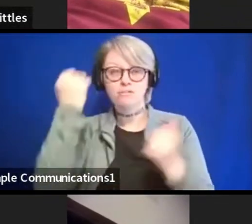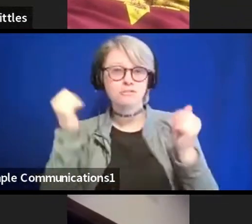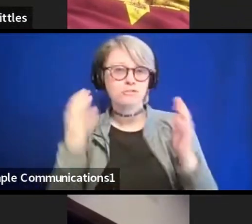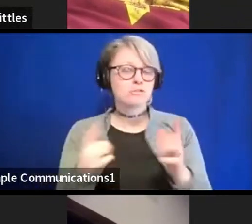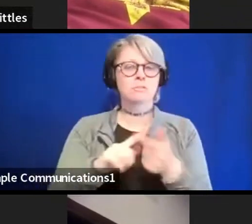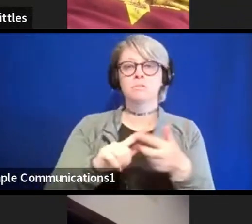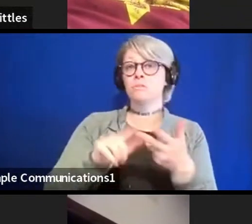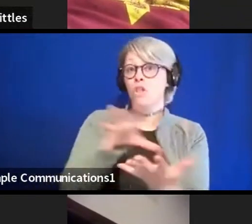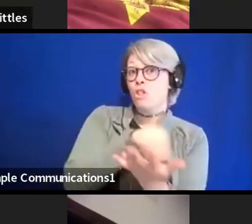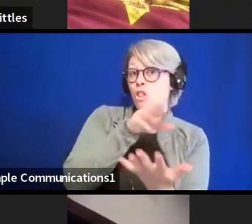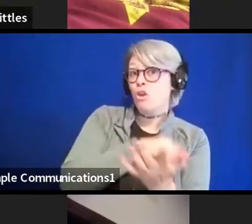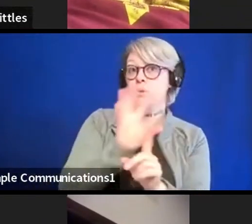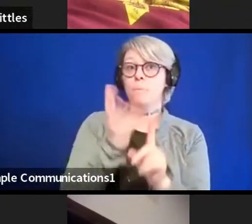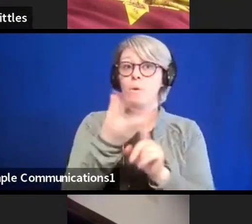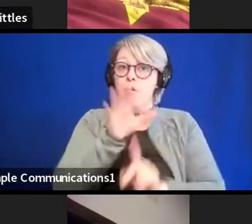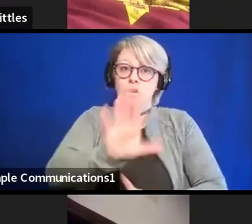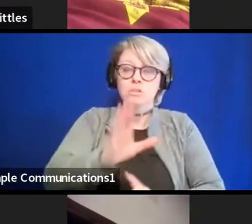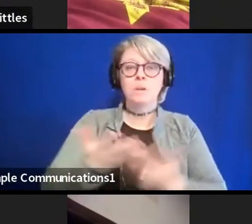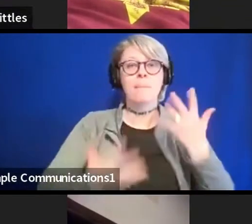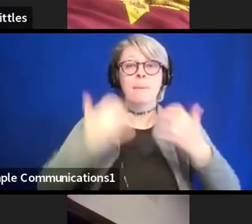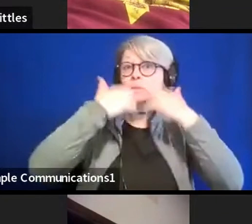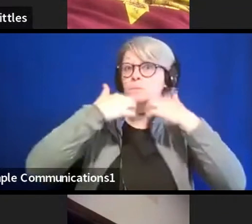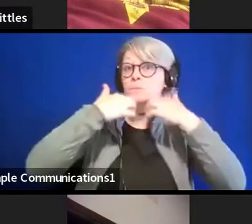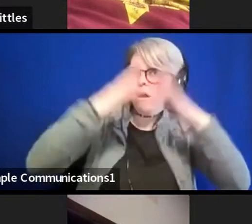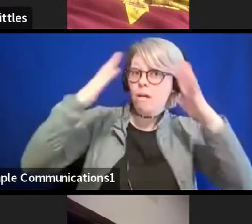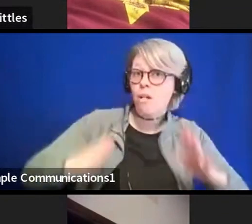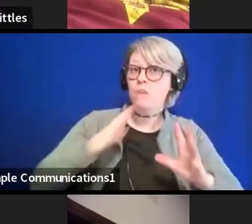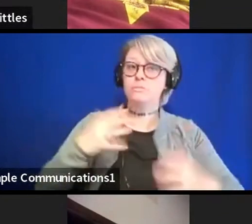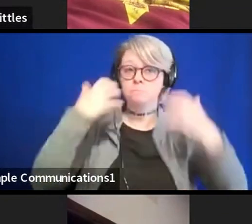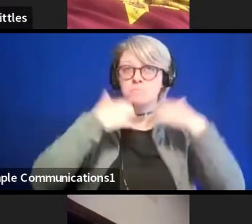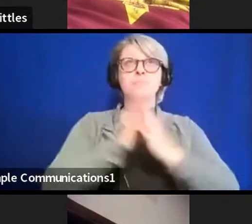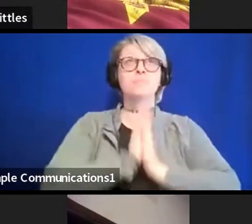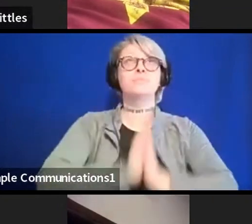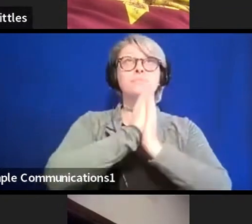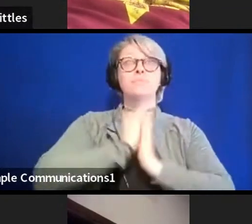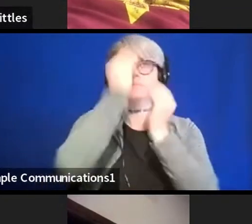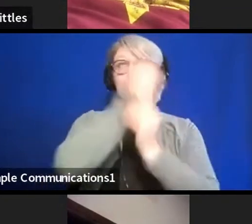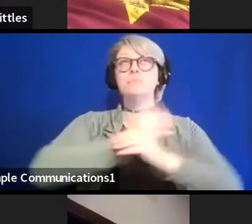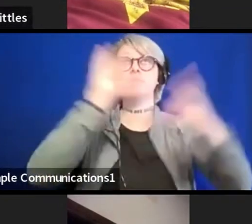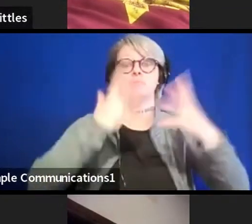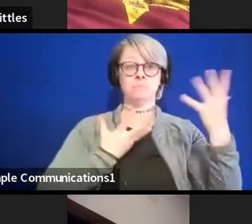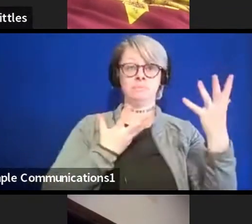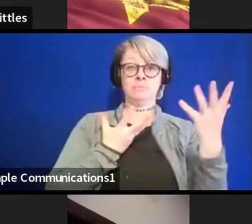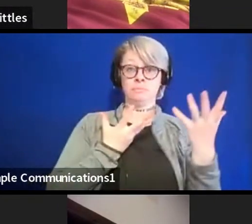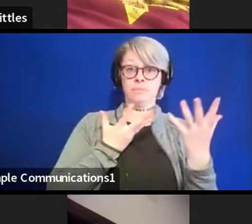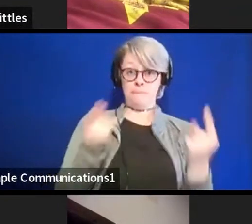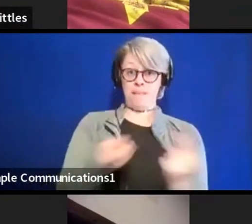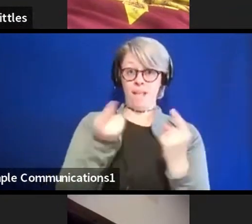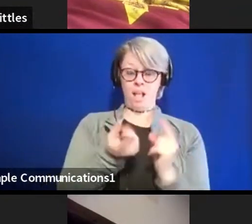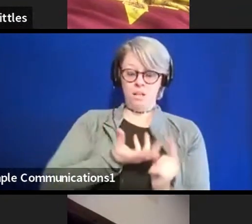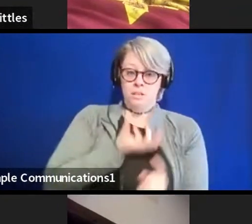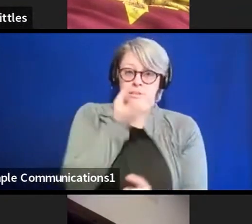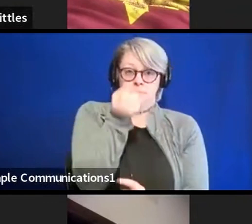culture, going to, say, a sweat lodge, which basically you're putting your prayers out, you're letting all this pain out, you're getting